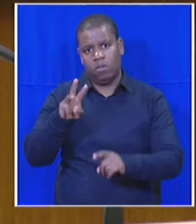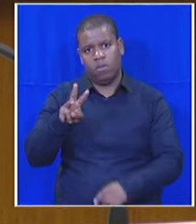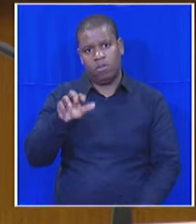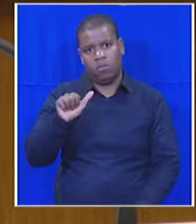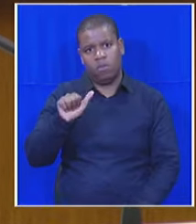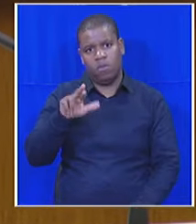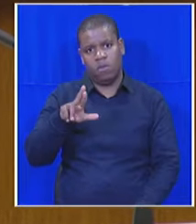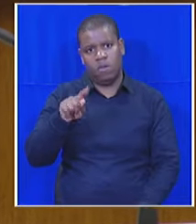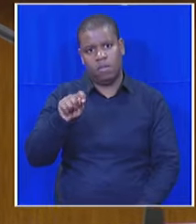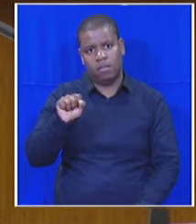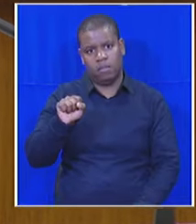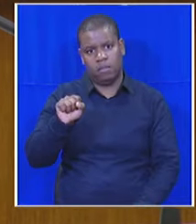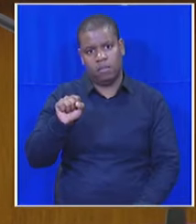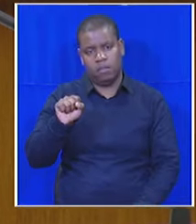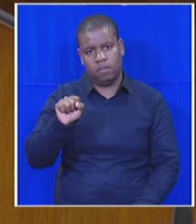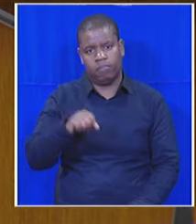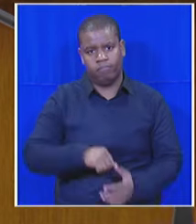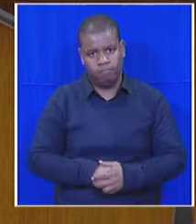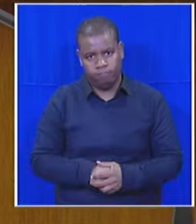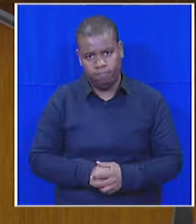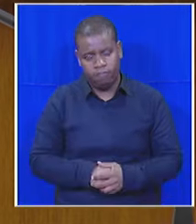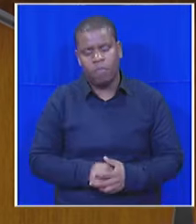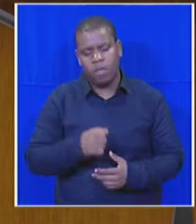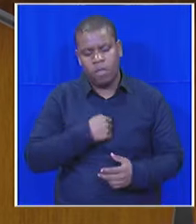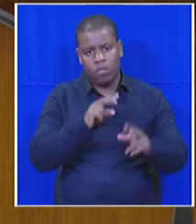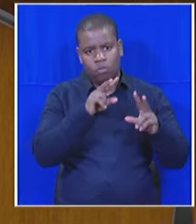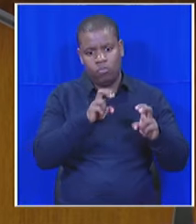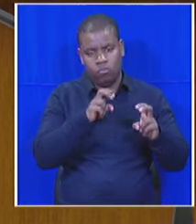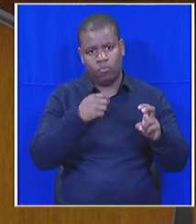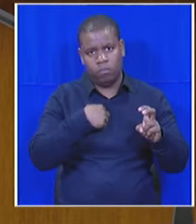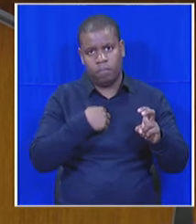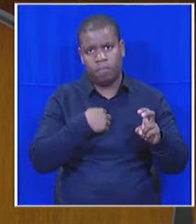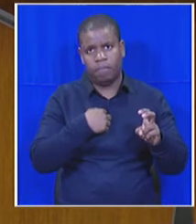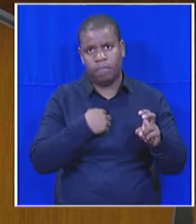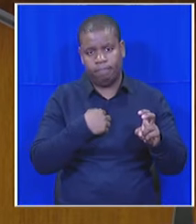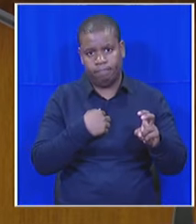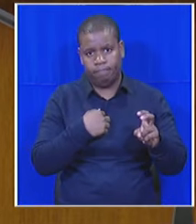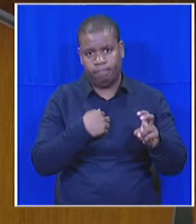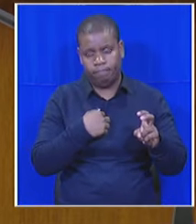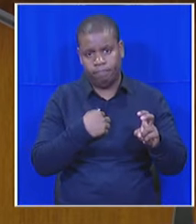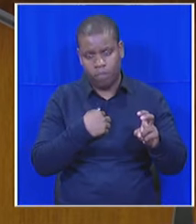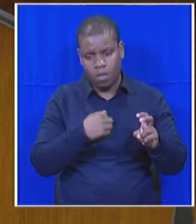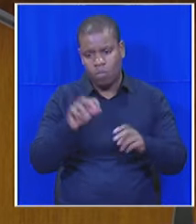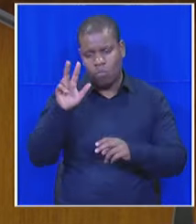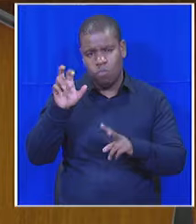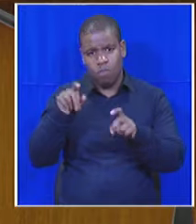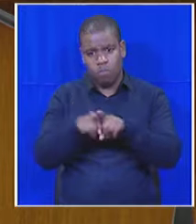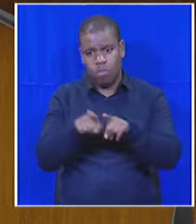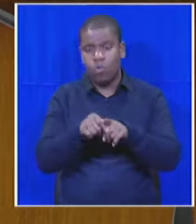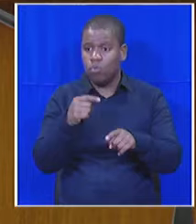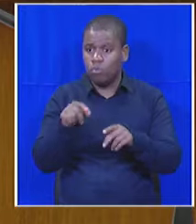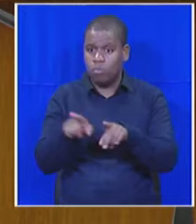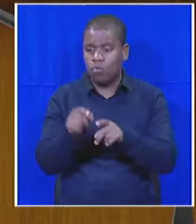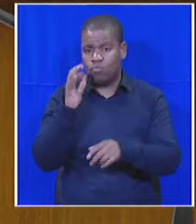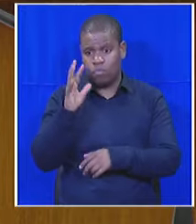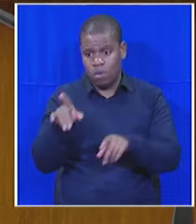the Speaker of Parliament, in the EPC debate, you actually withdrew that statement. I don't know why you're actually repeating it